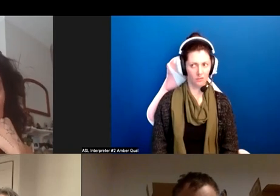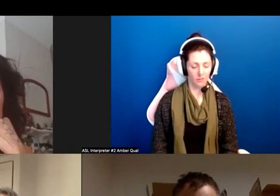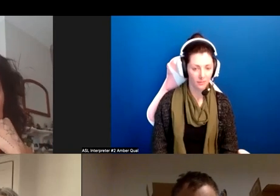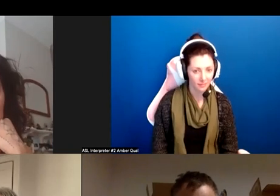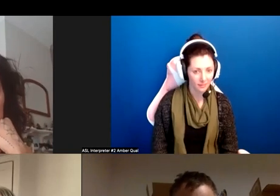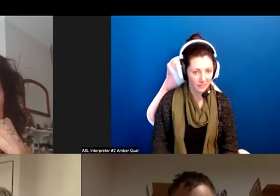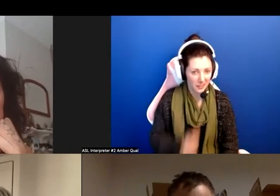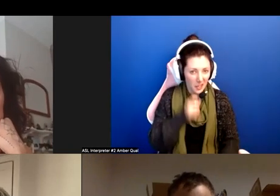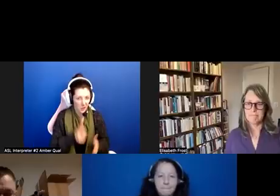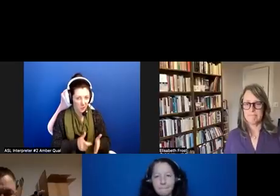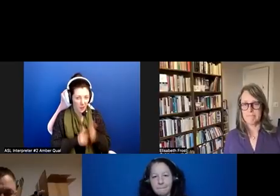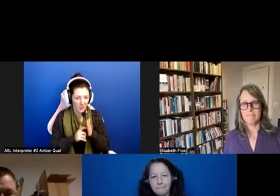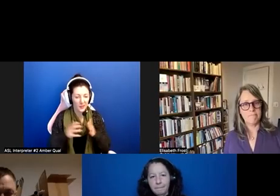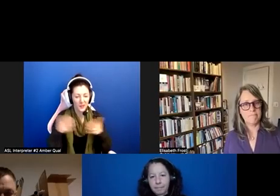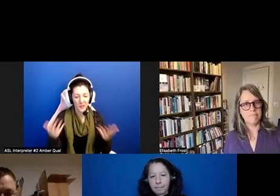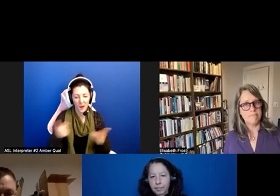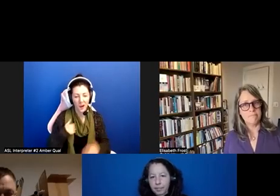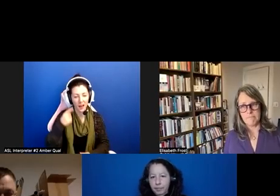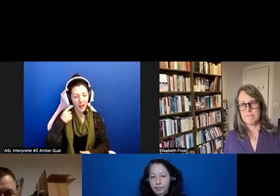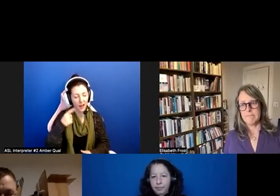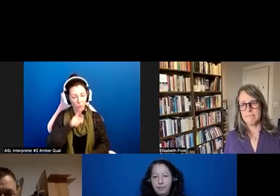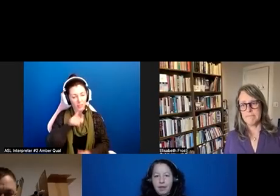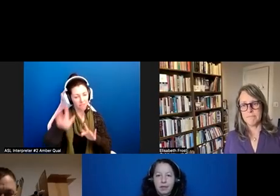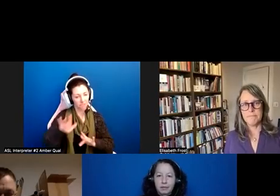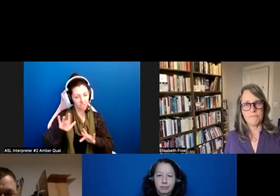who are having those conversations right now.